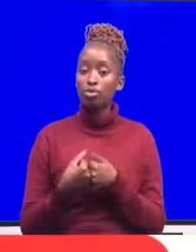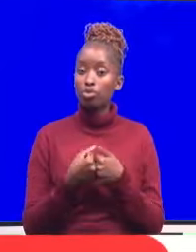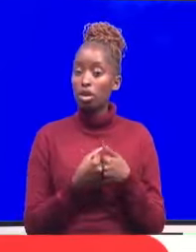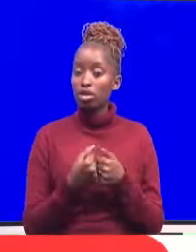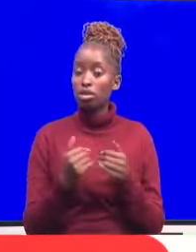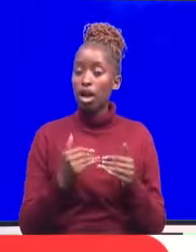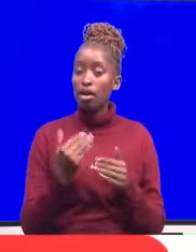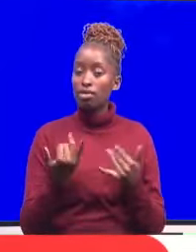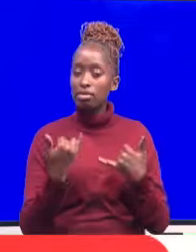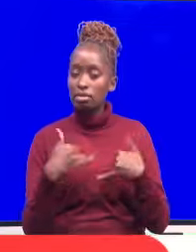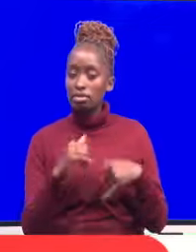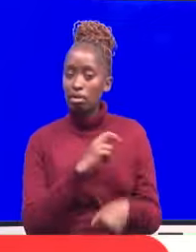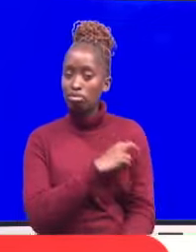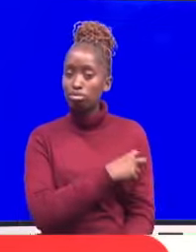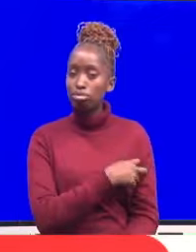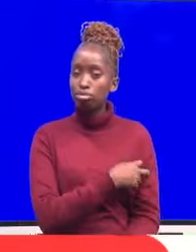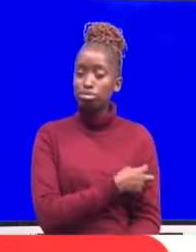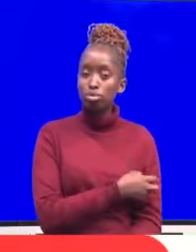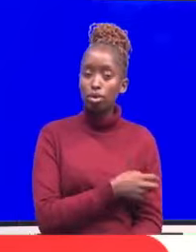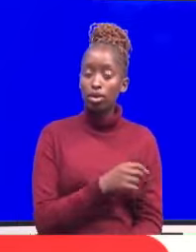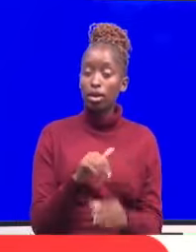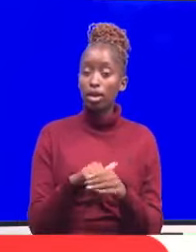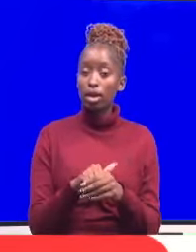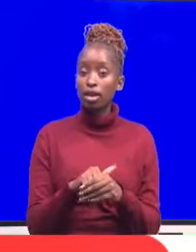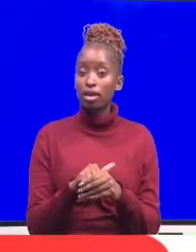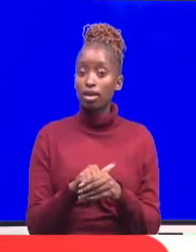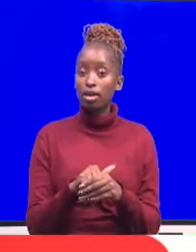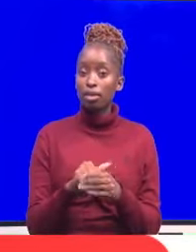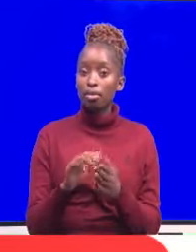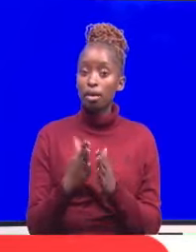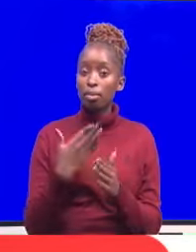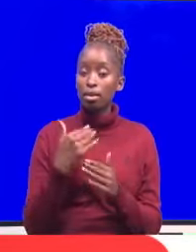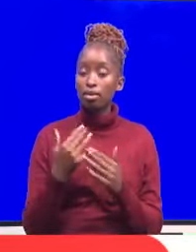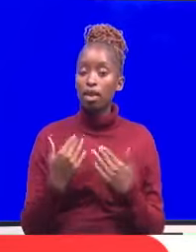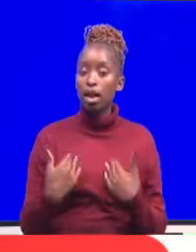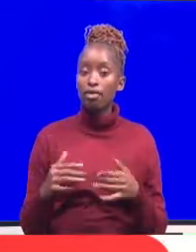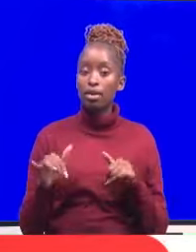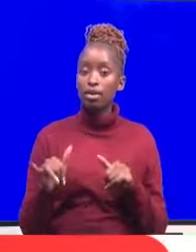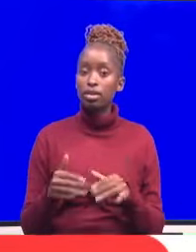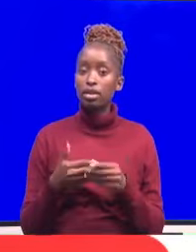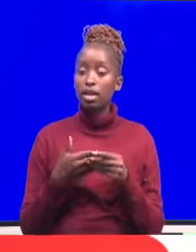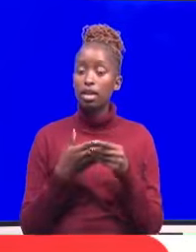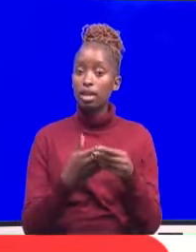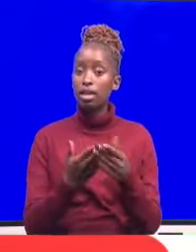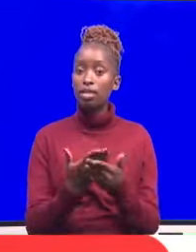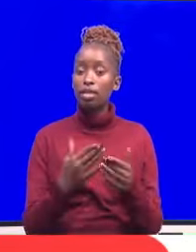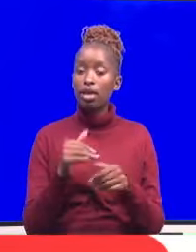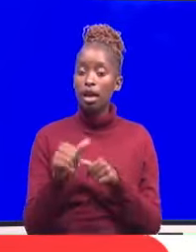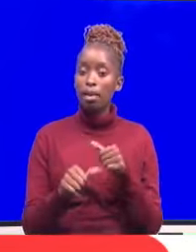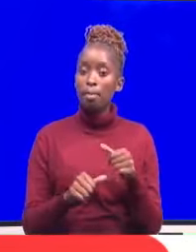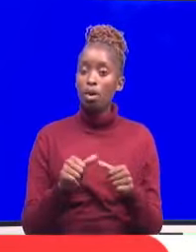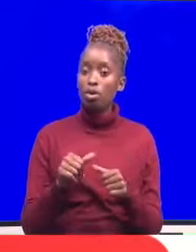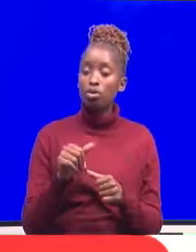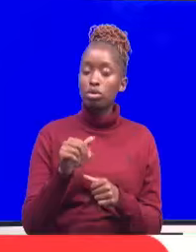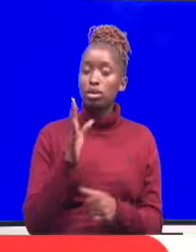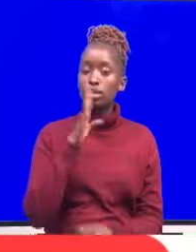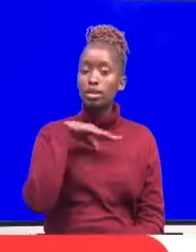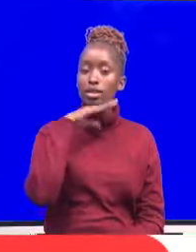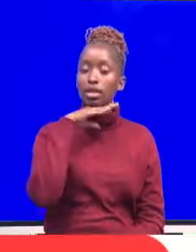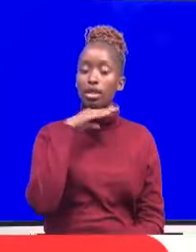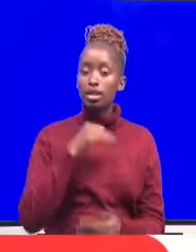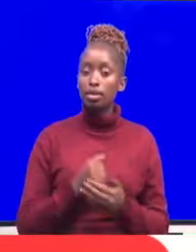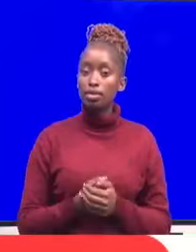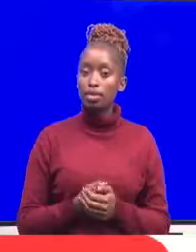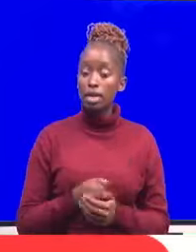concerted efforts and notable progress over the years, it remains a leading cause of mortality. TB continues